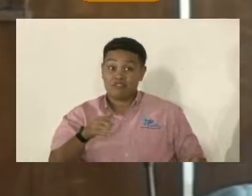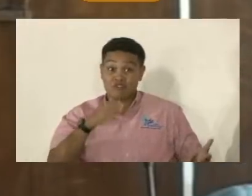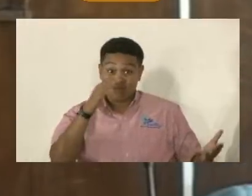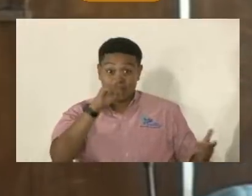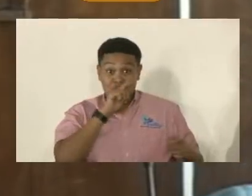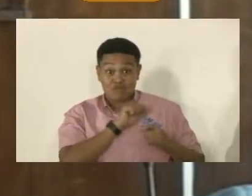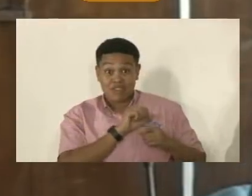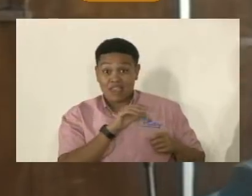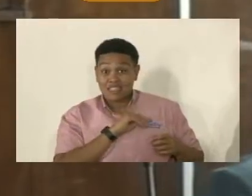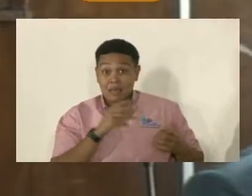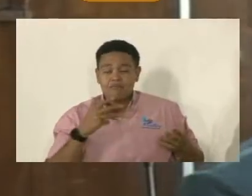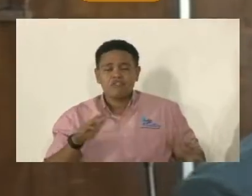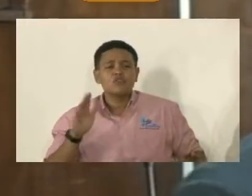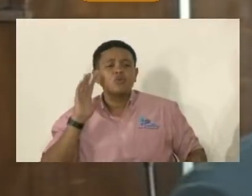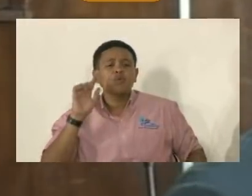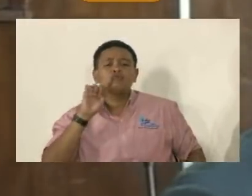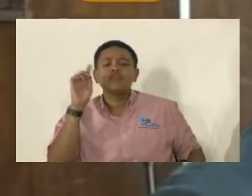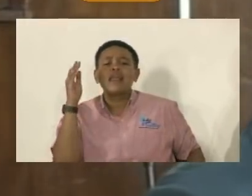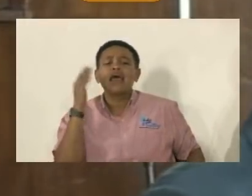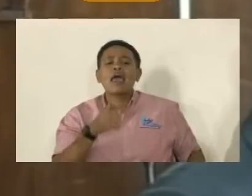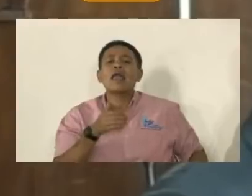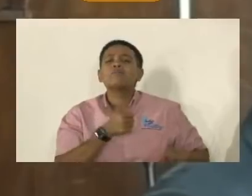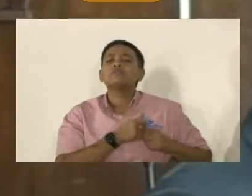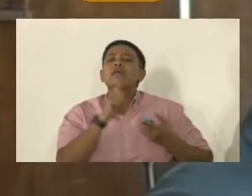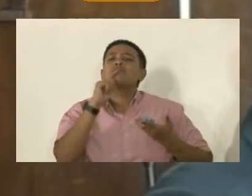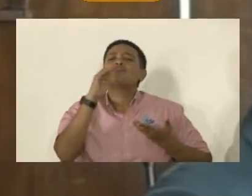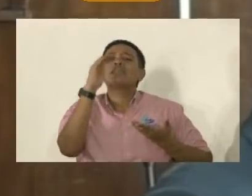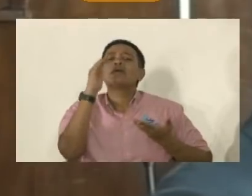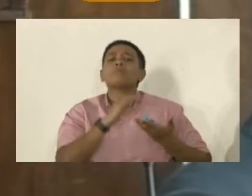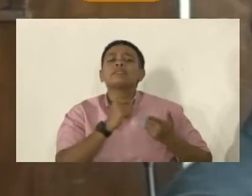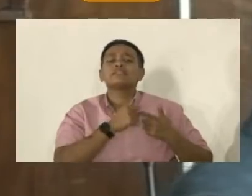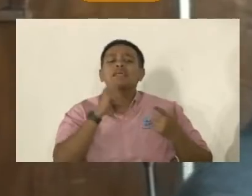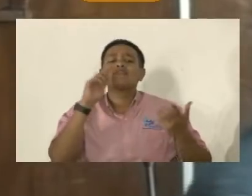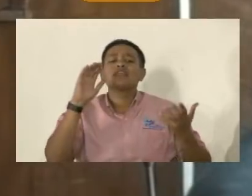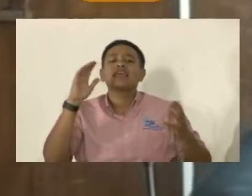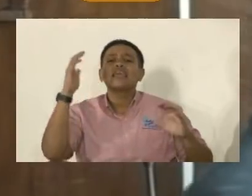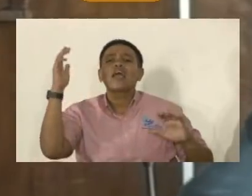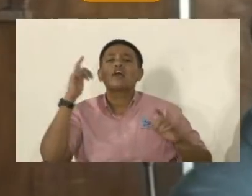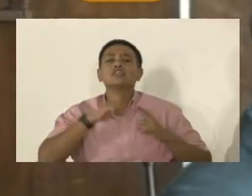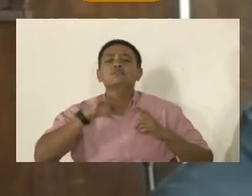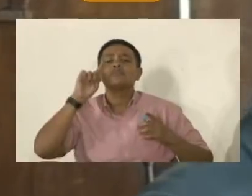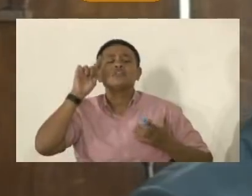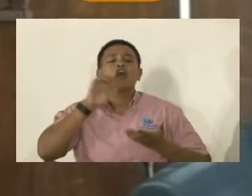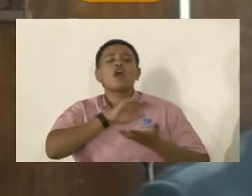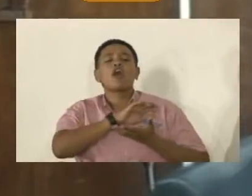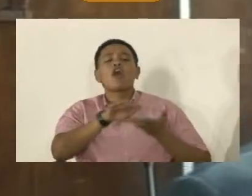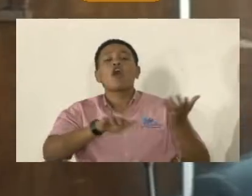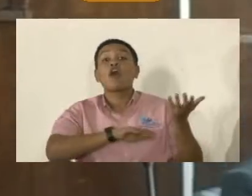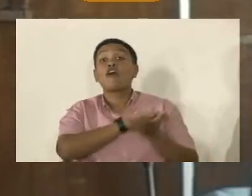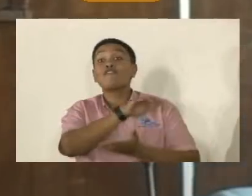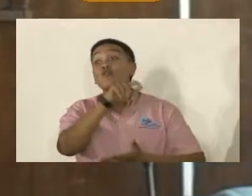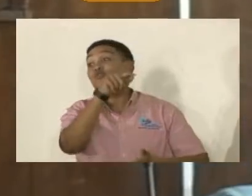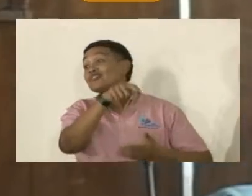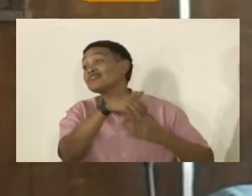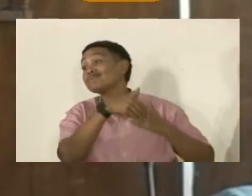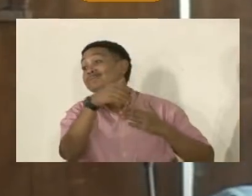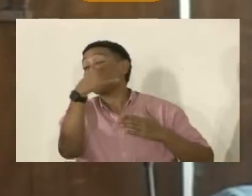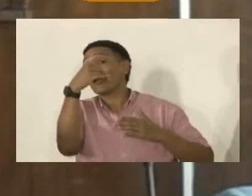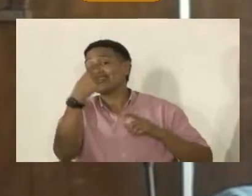accepted, it would have helped mitigate the chaos and confusion in the sector over the last 18